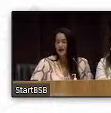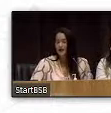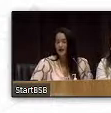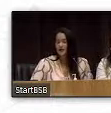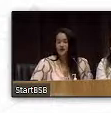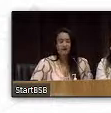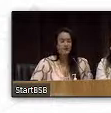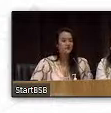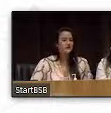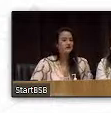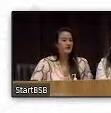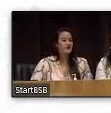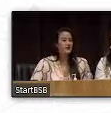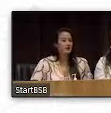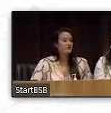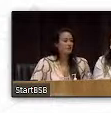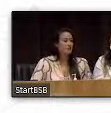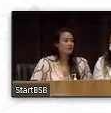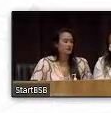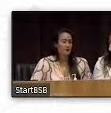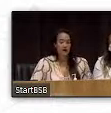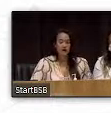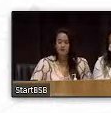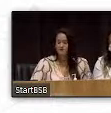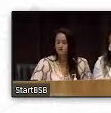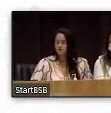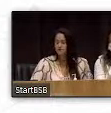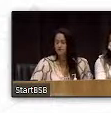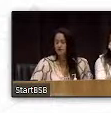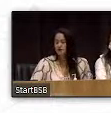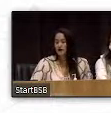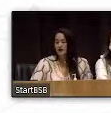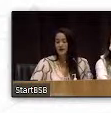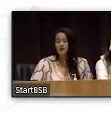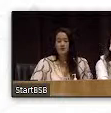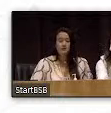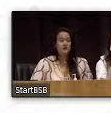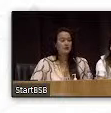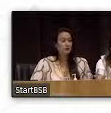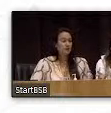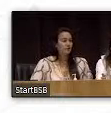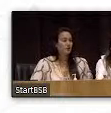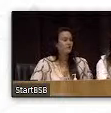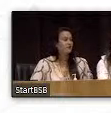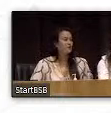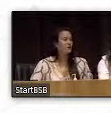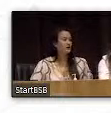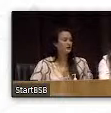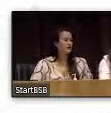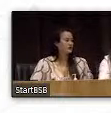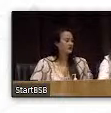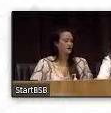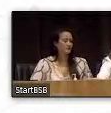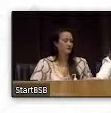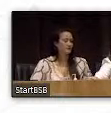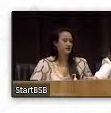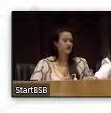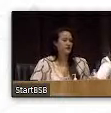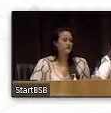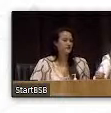28th and July, we had 27 hospitalizations. In